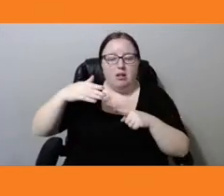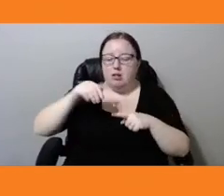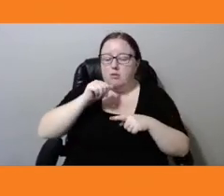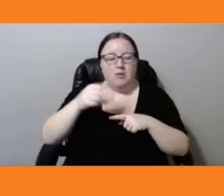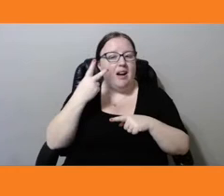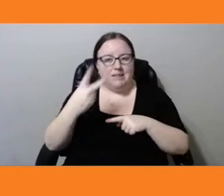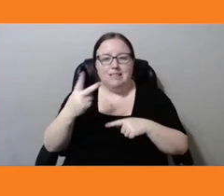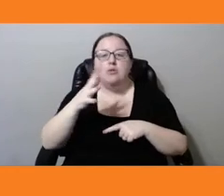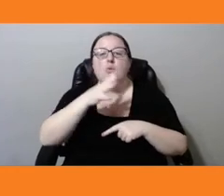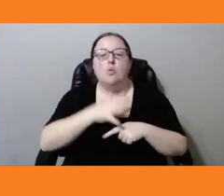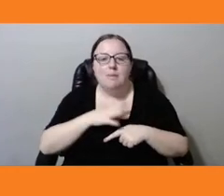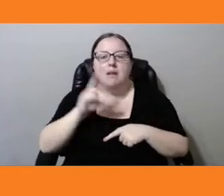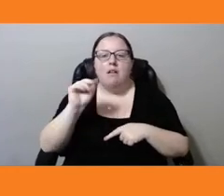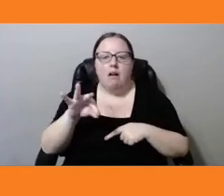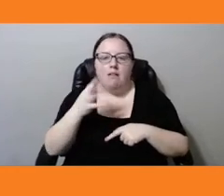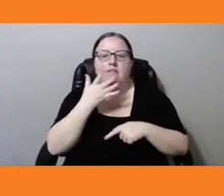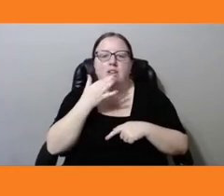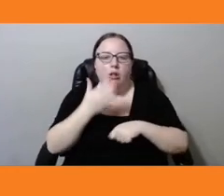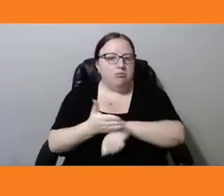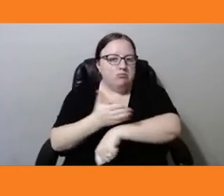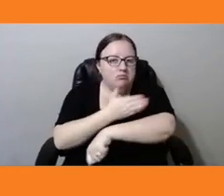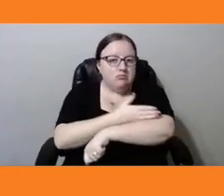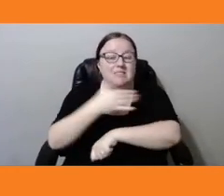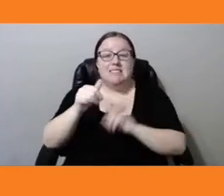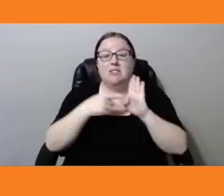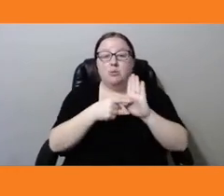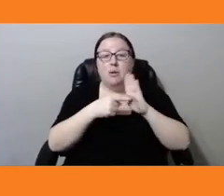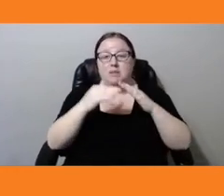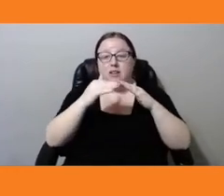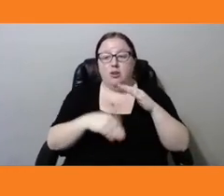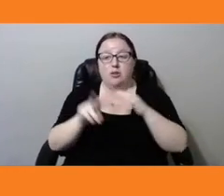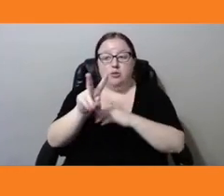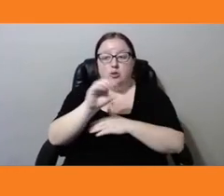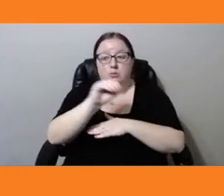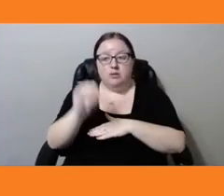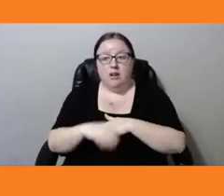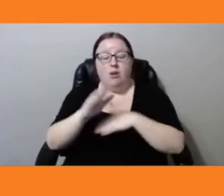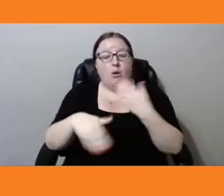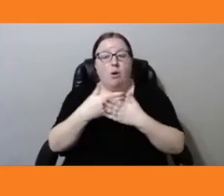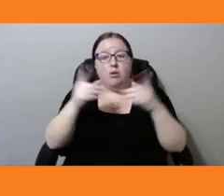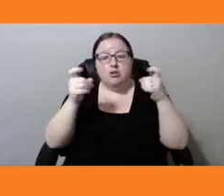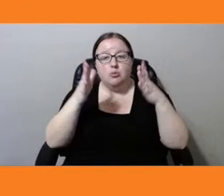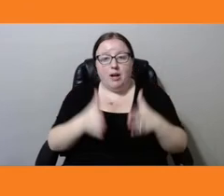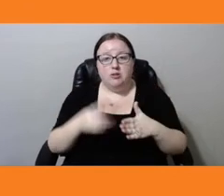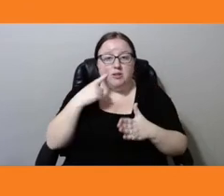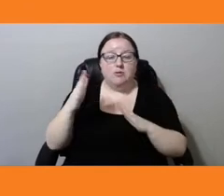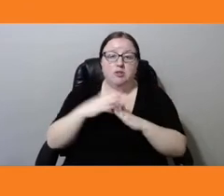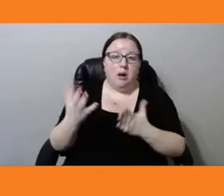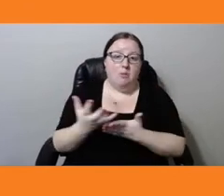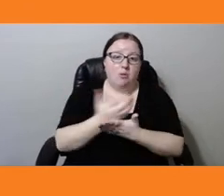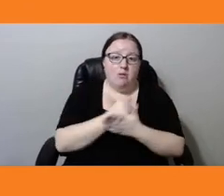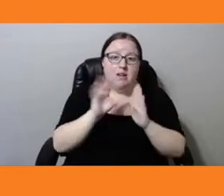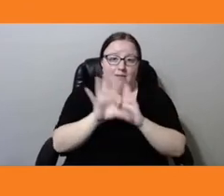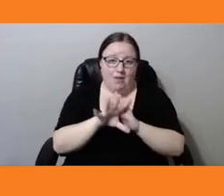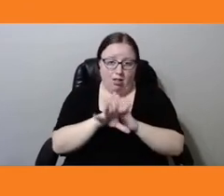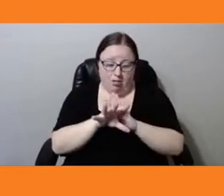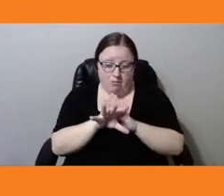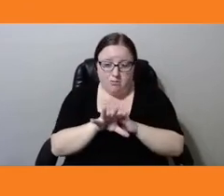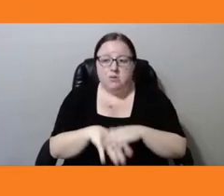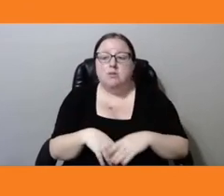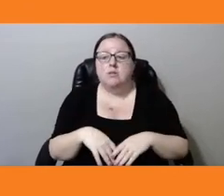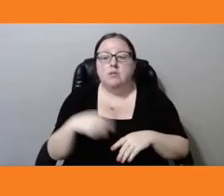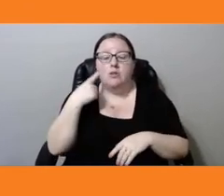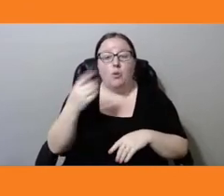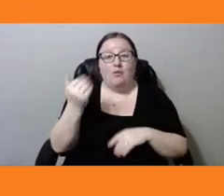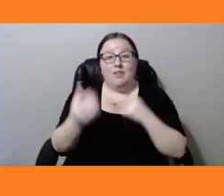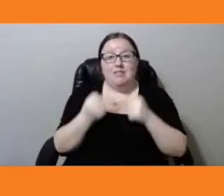is for women of color, who still represent less than 2% of all directors of top-grossing films across